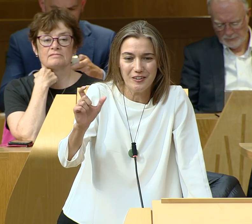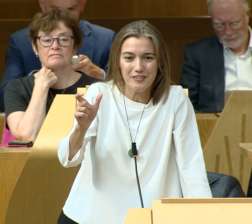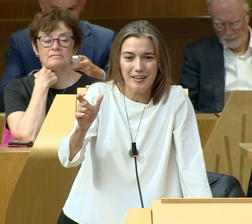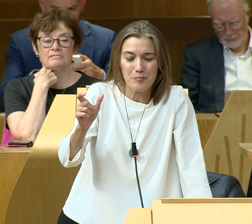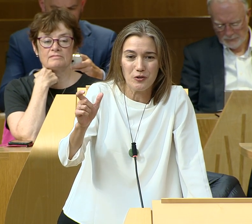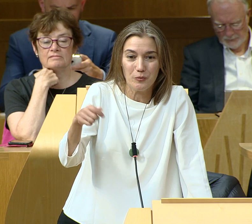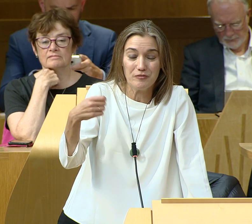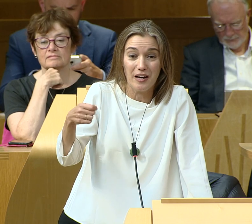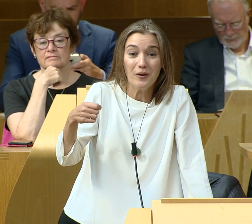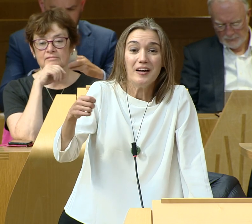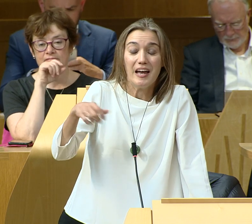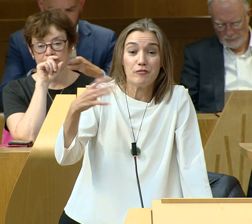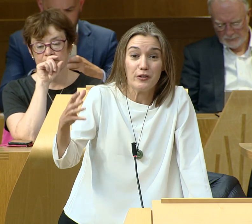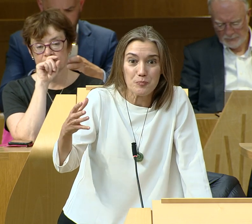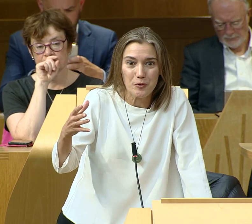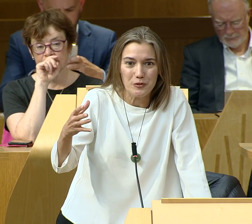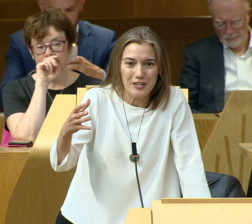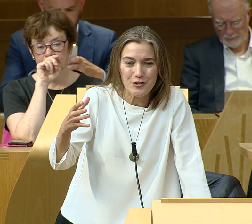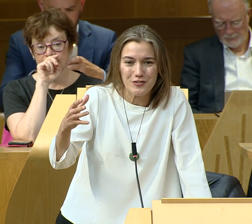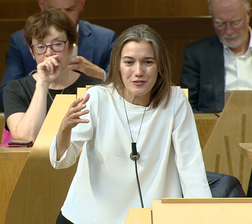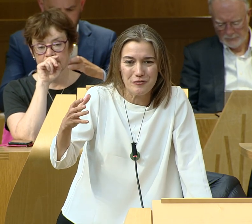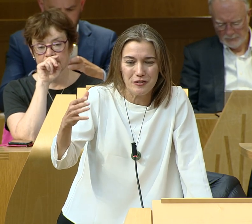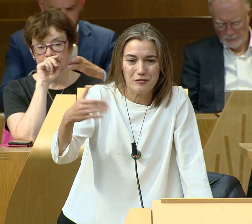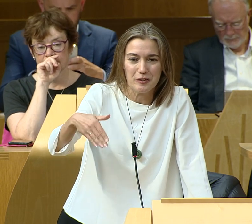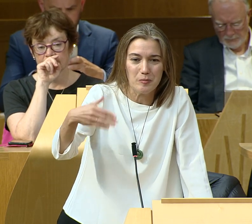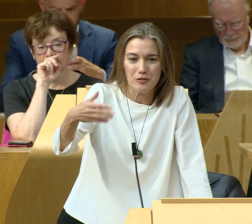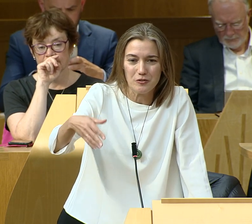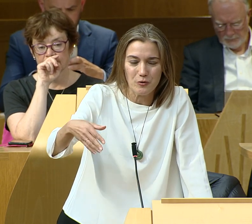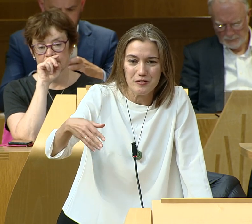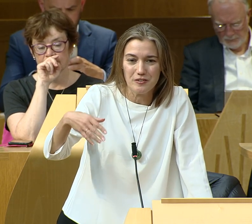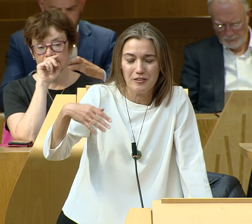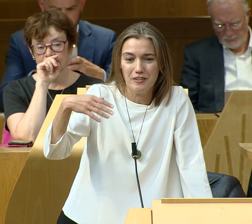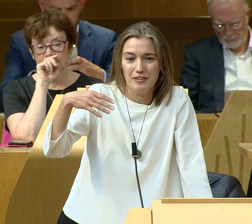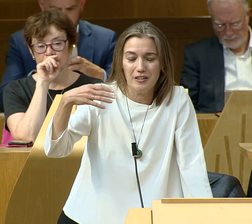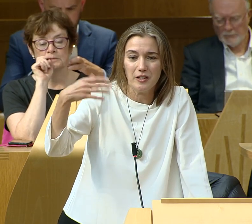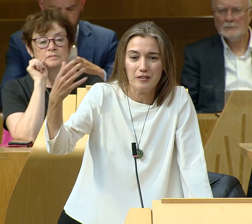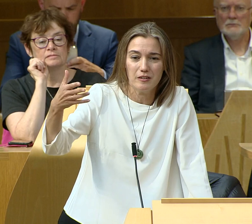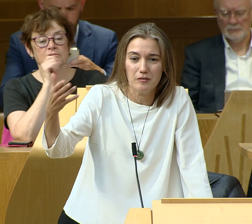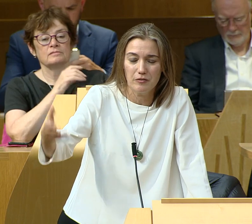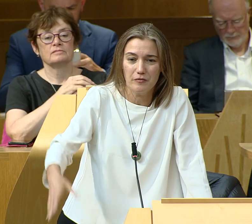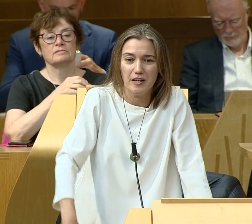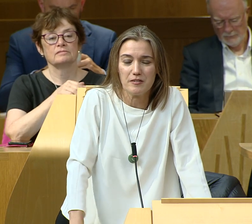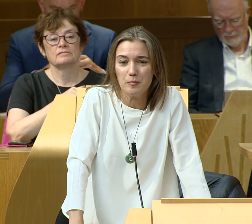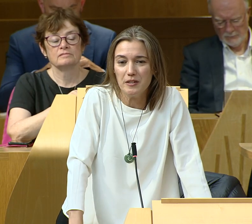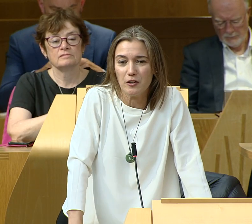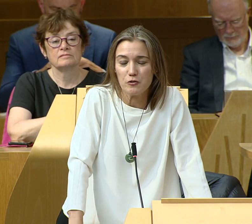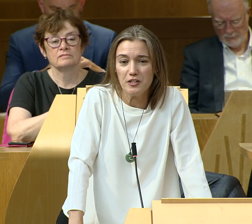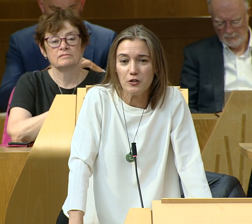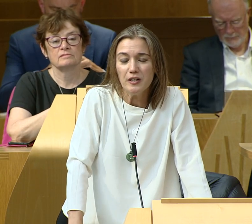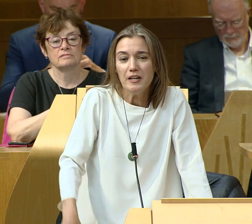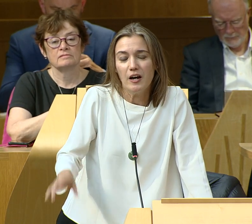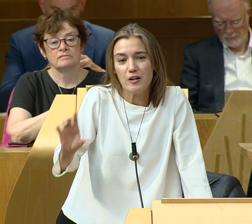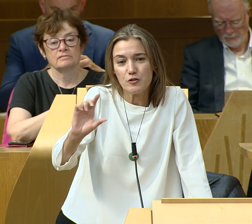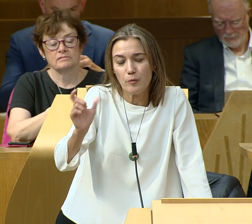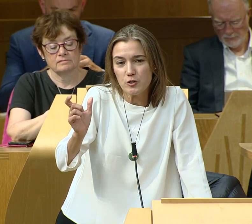in London and Edinburgh. We've now had various permutations of Labour and Tories in London, of the SNP and others